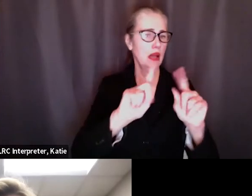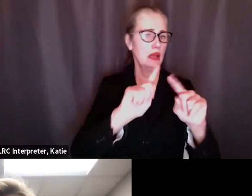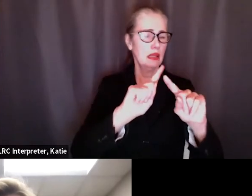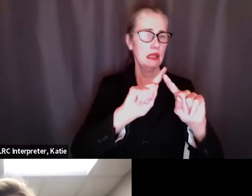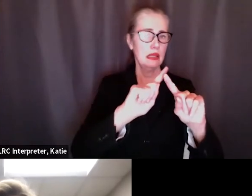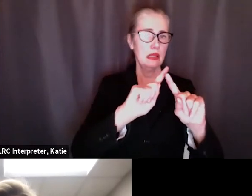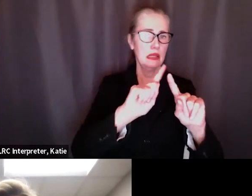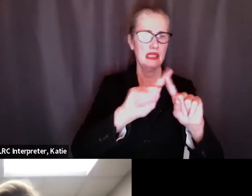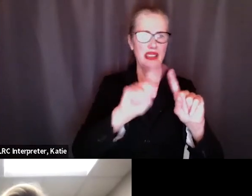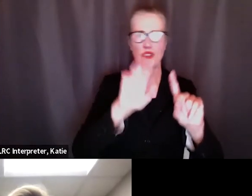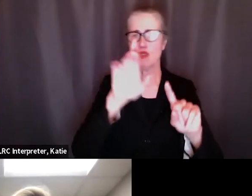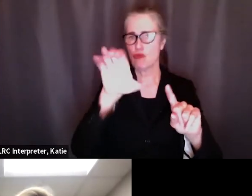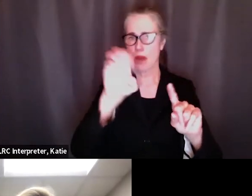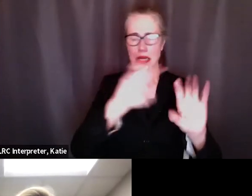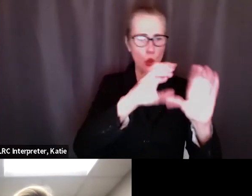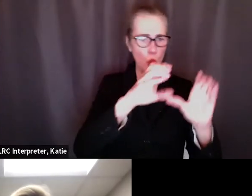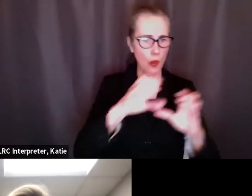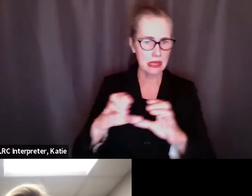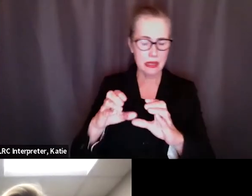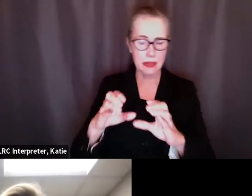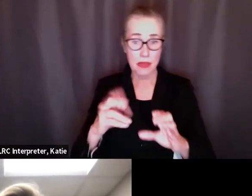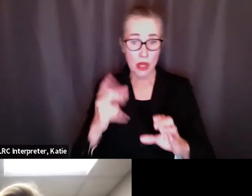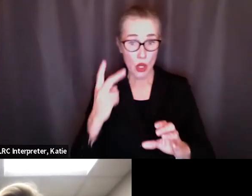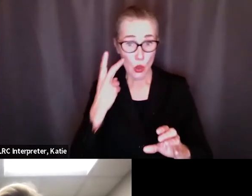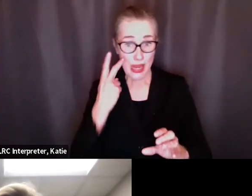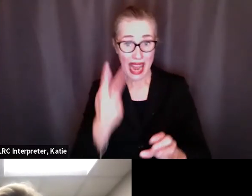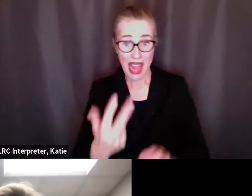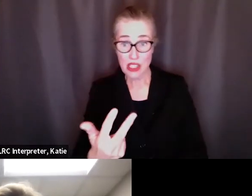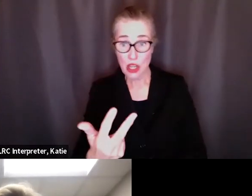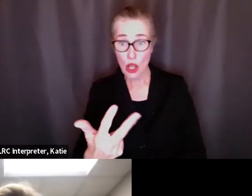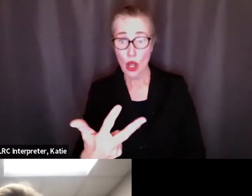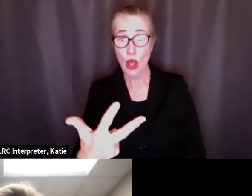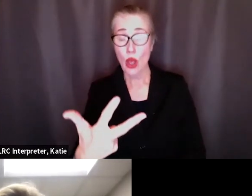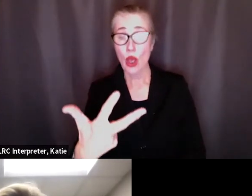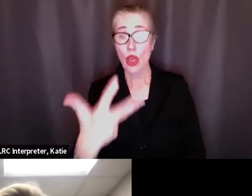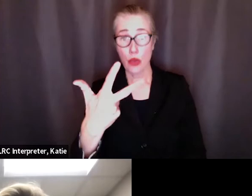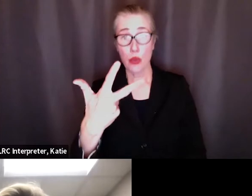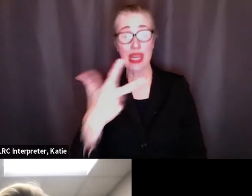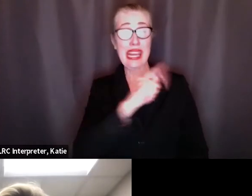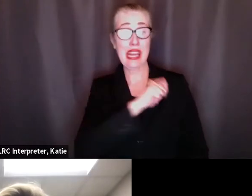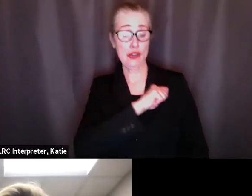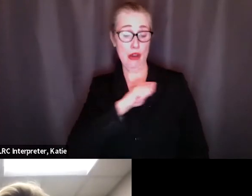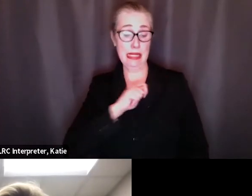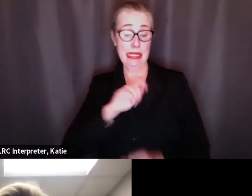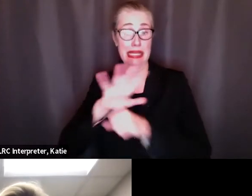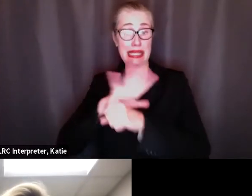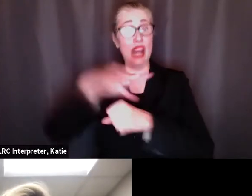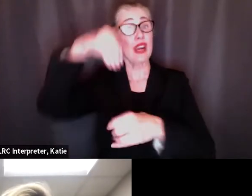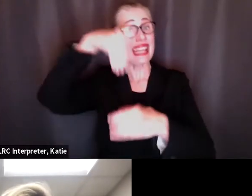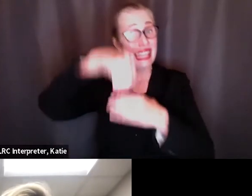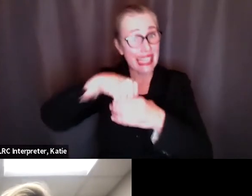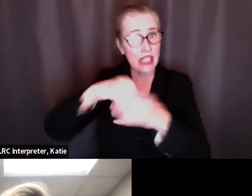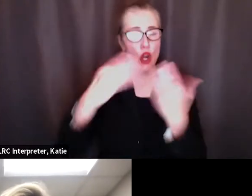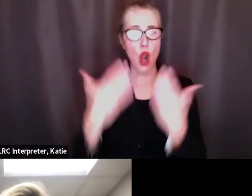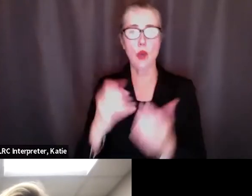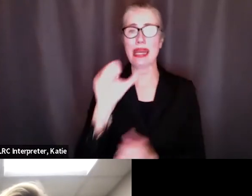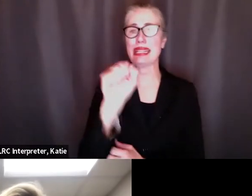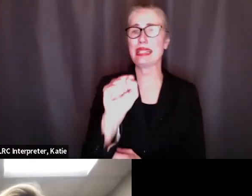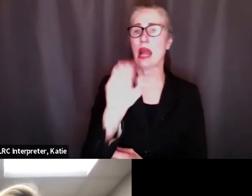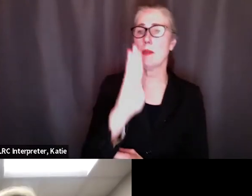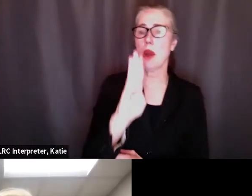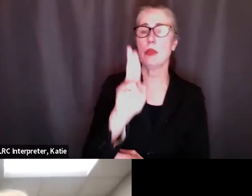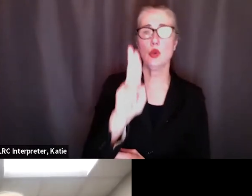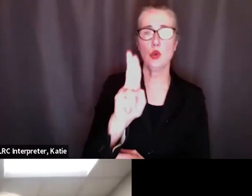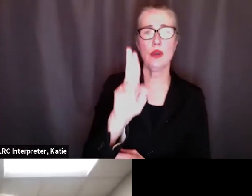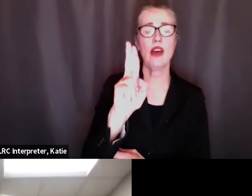particular scenario here we had three of the trustee areas within the santa barbara unified elementary district and